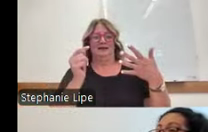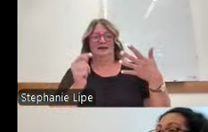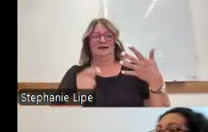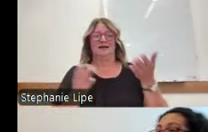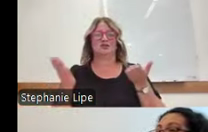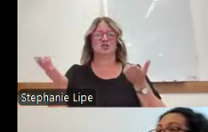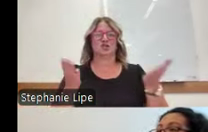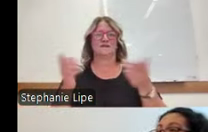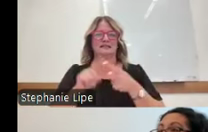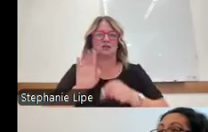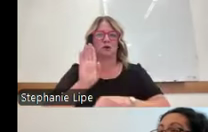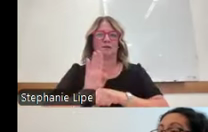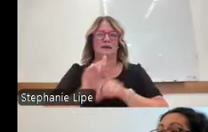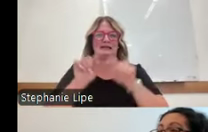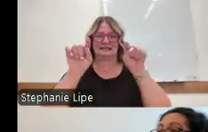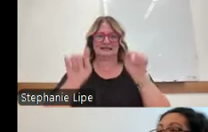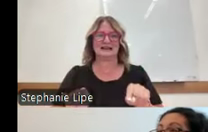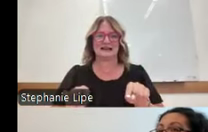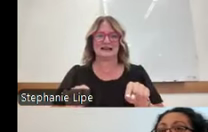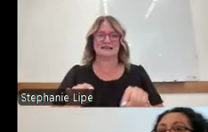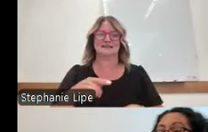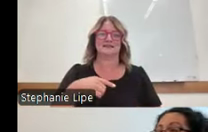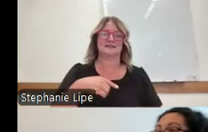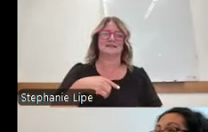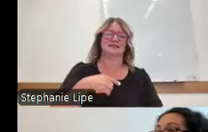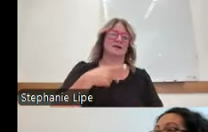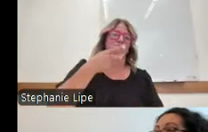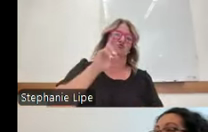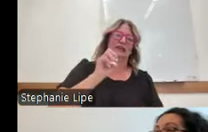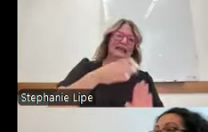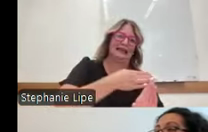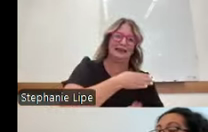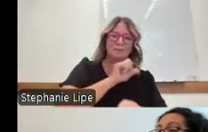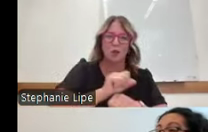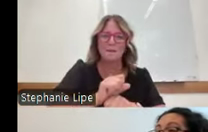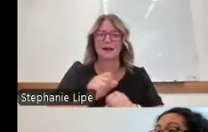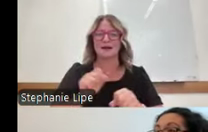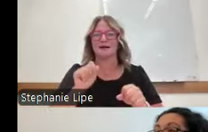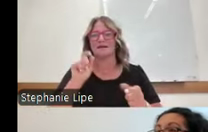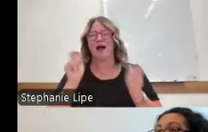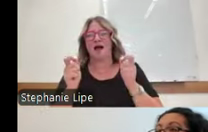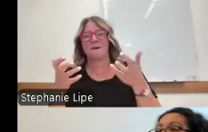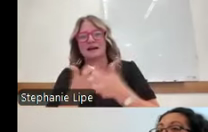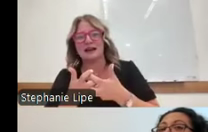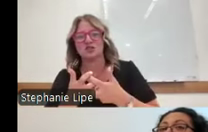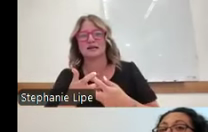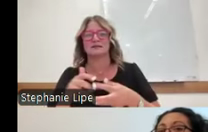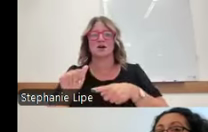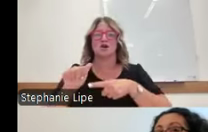As you can see, we have many services that we can offer to the businesses. We have pre-employment,